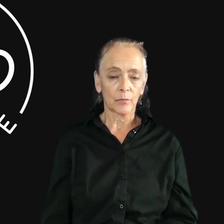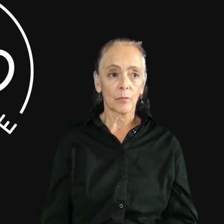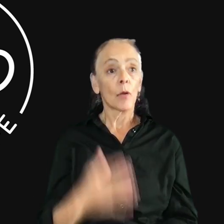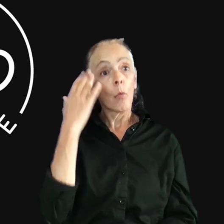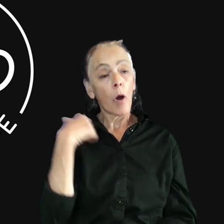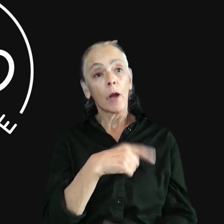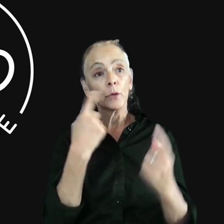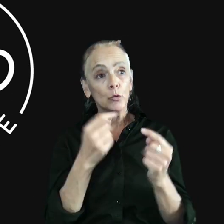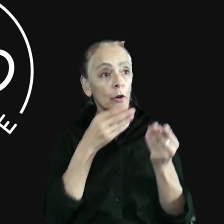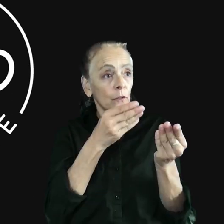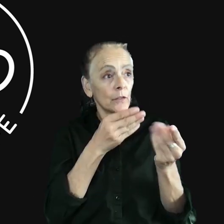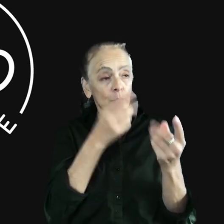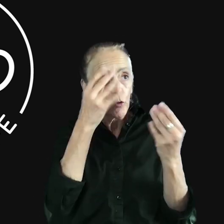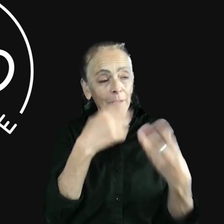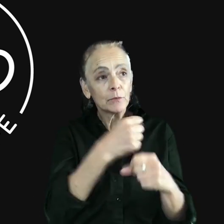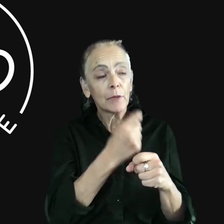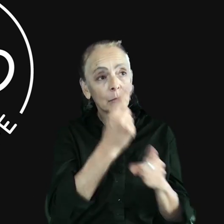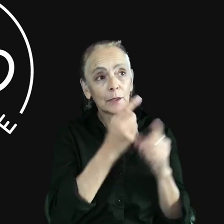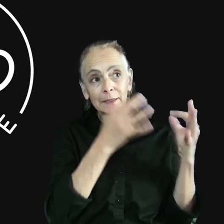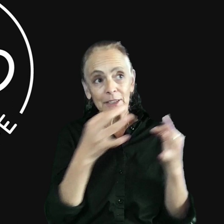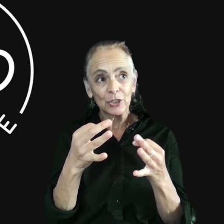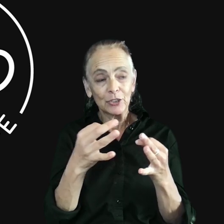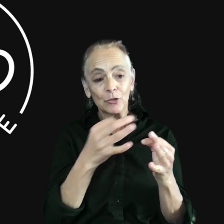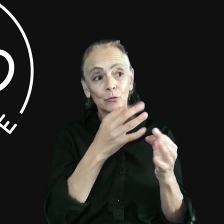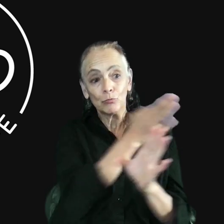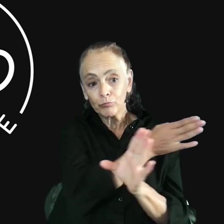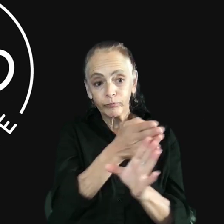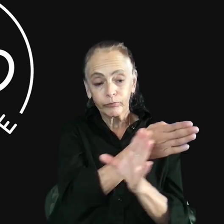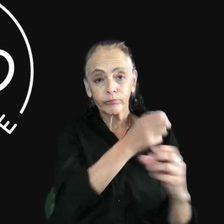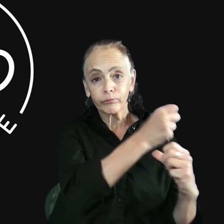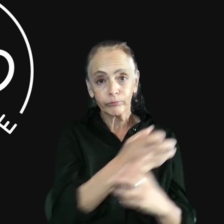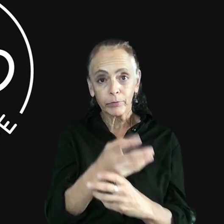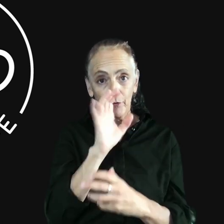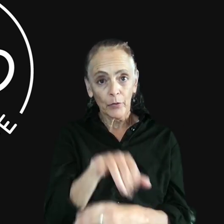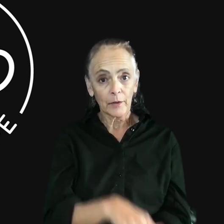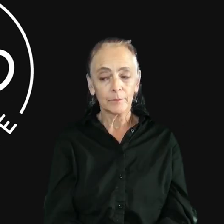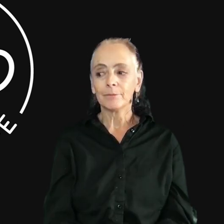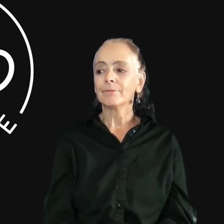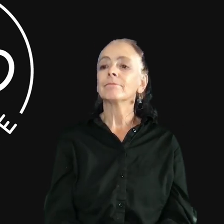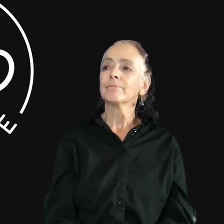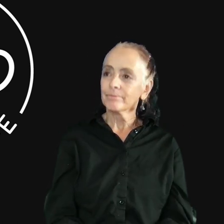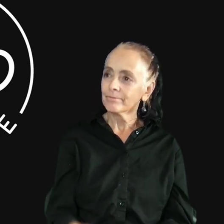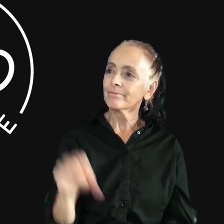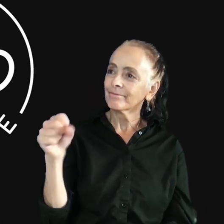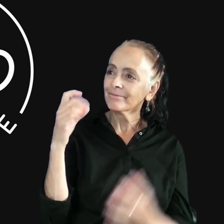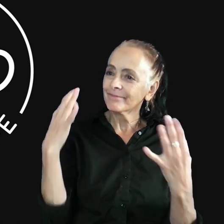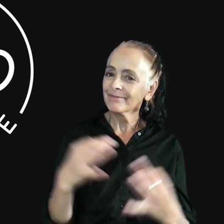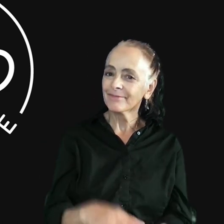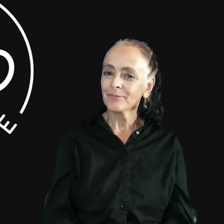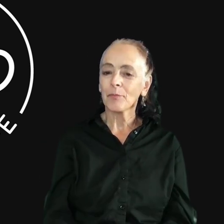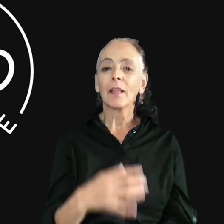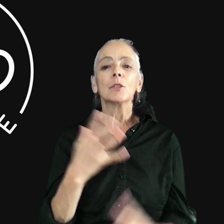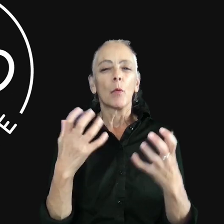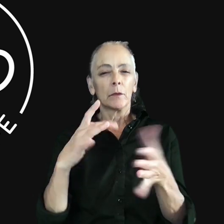try to feed you with information to make the right decision to prepare for that yeah for sure i think so i want